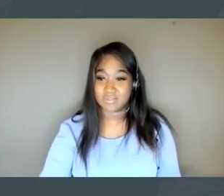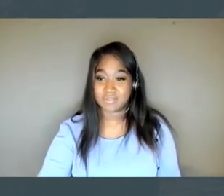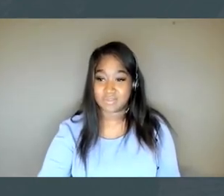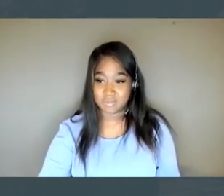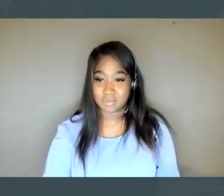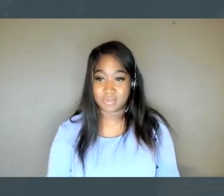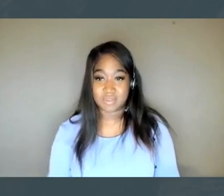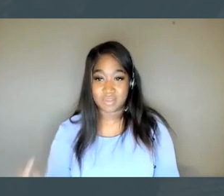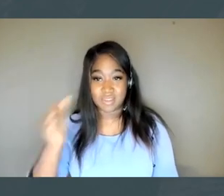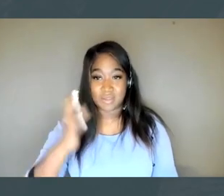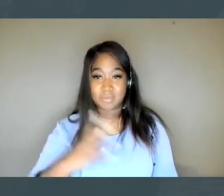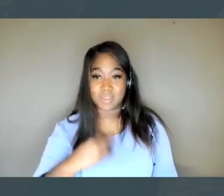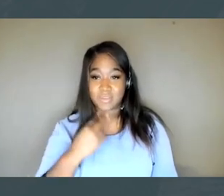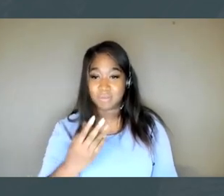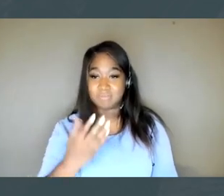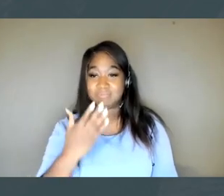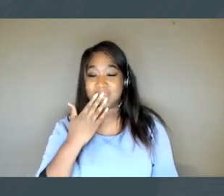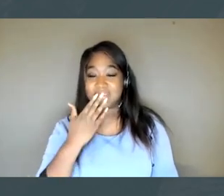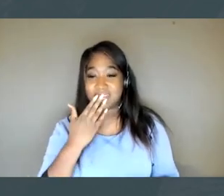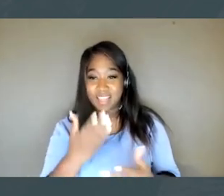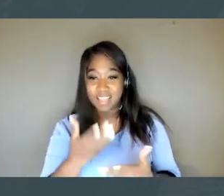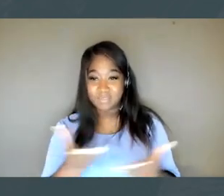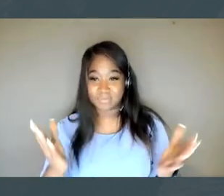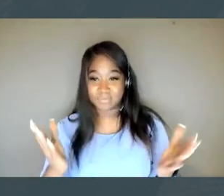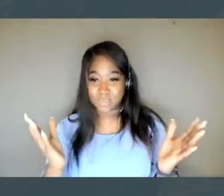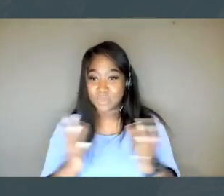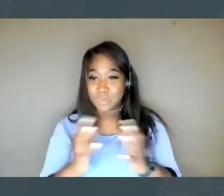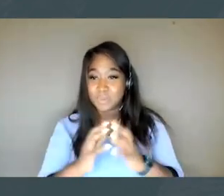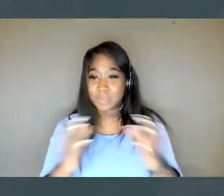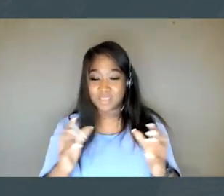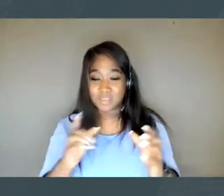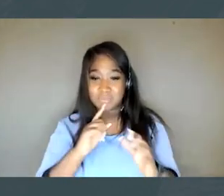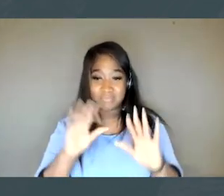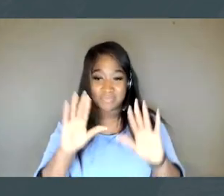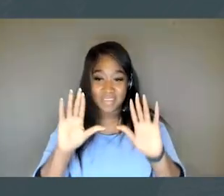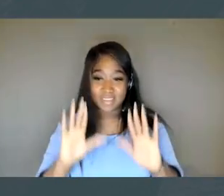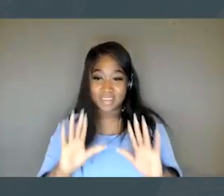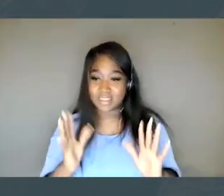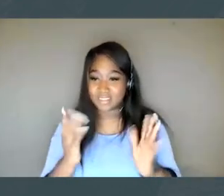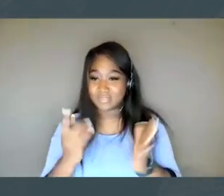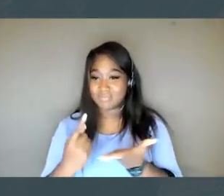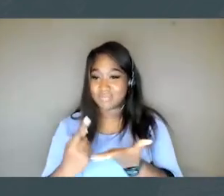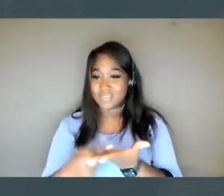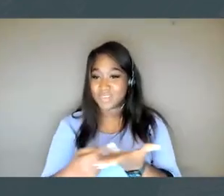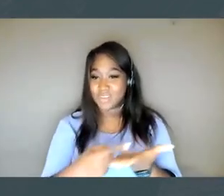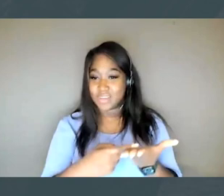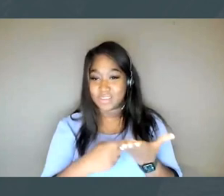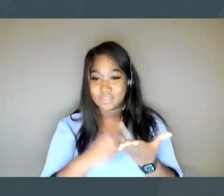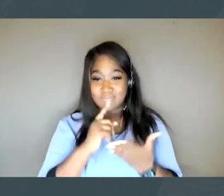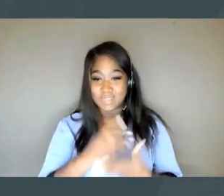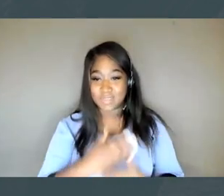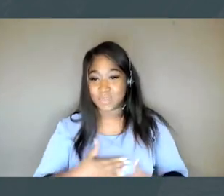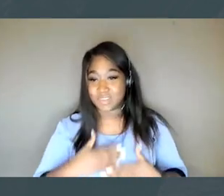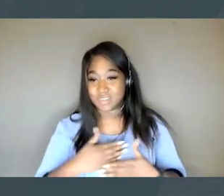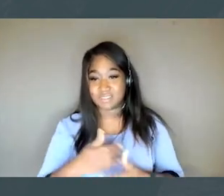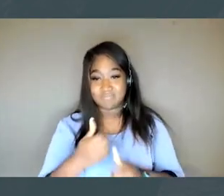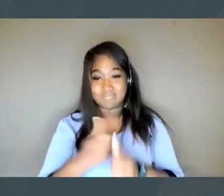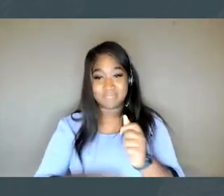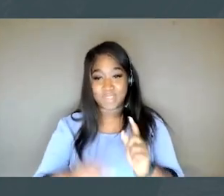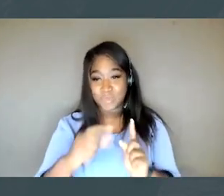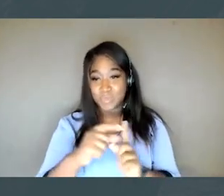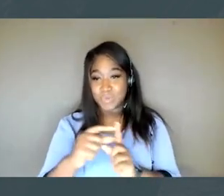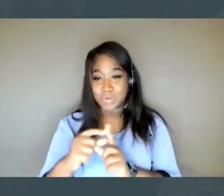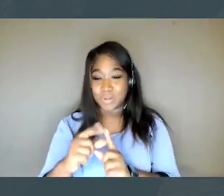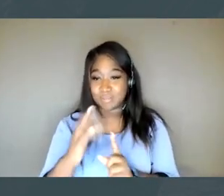Hi, so thank you so much. This has been a fantastic talk. I've really appreciated pretty much every word. And I have a